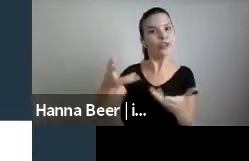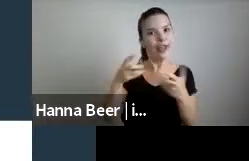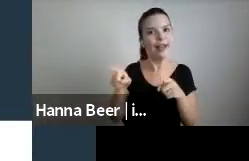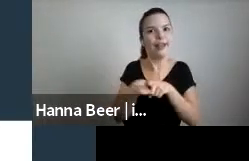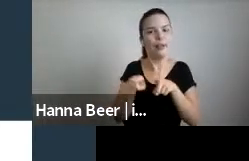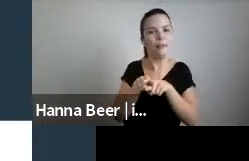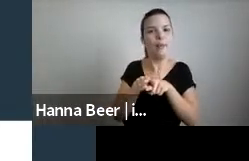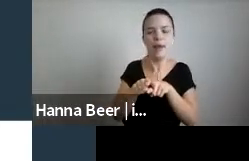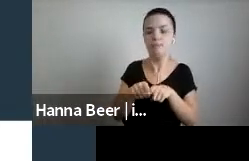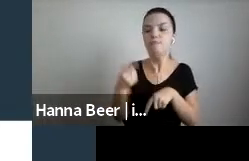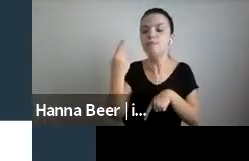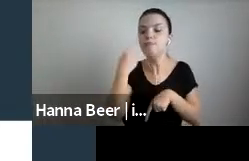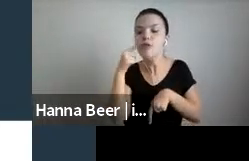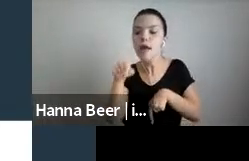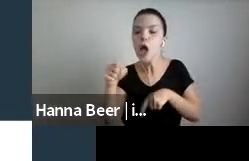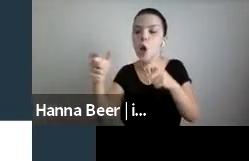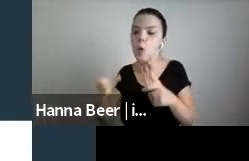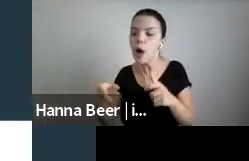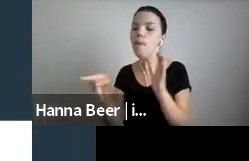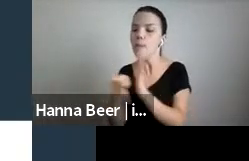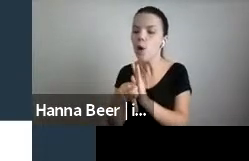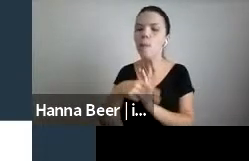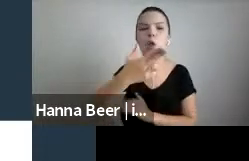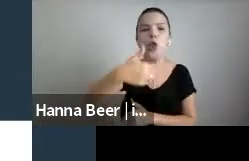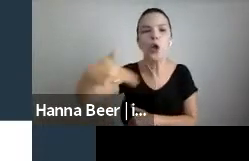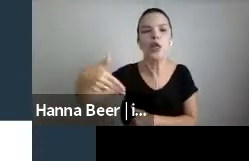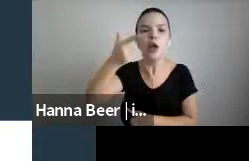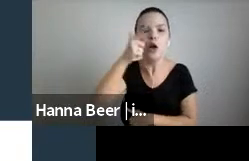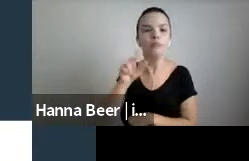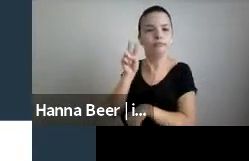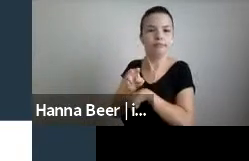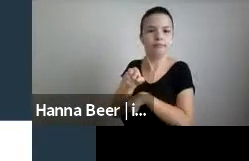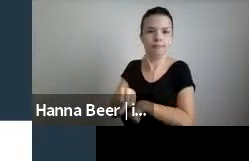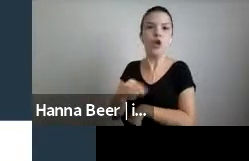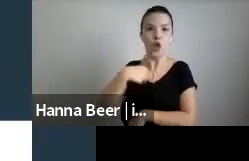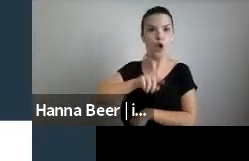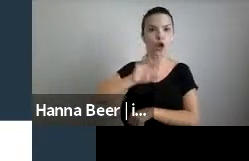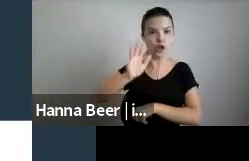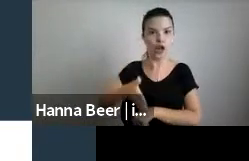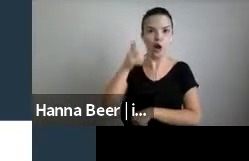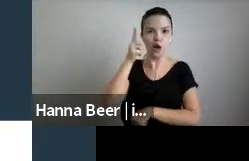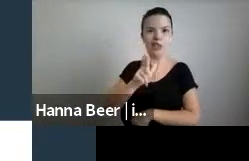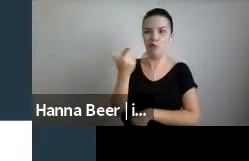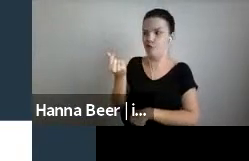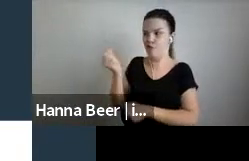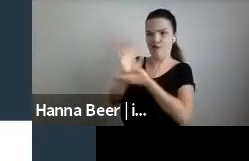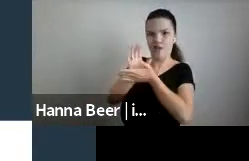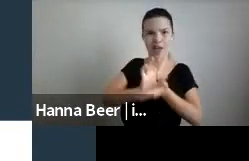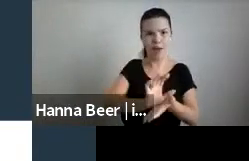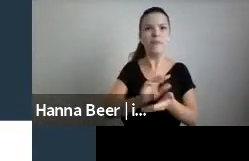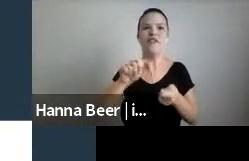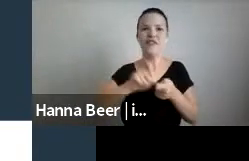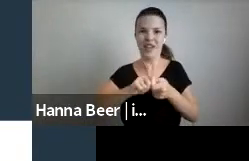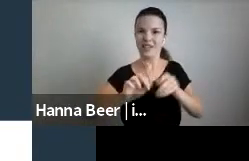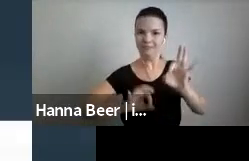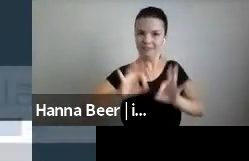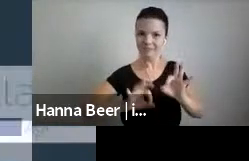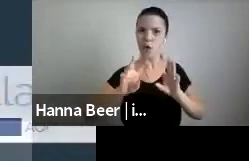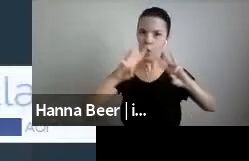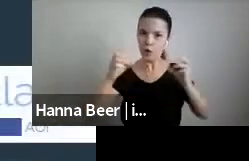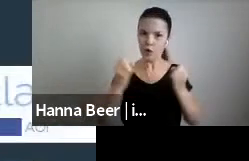of 2022. We have the funding to do this workshop. It's being